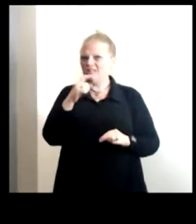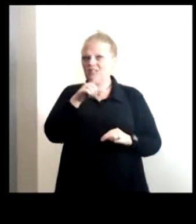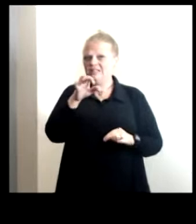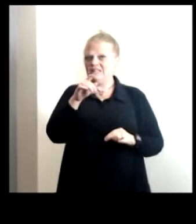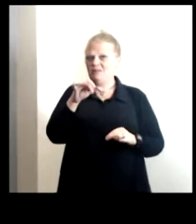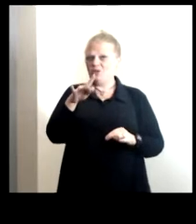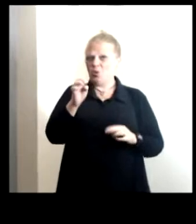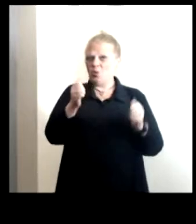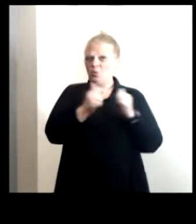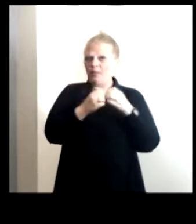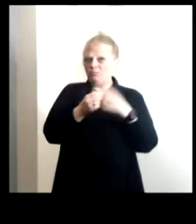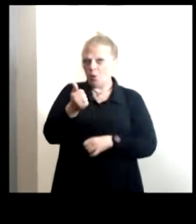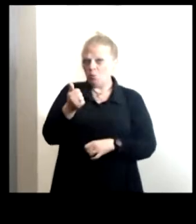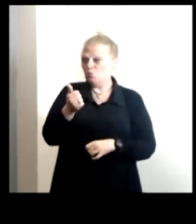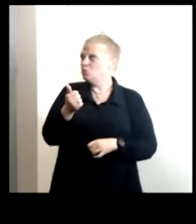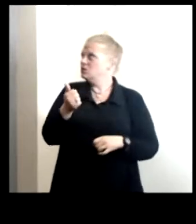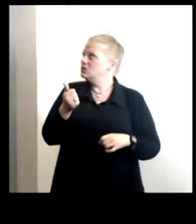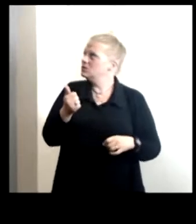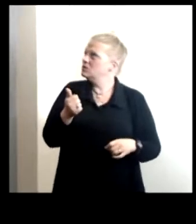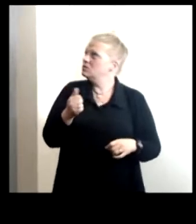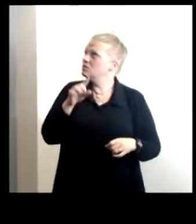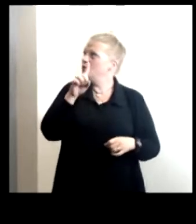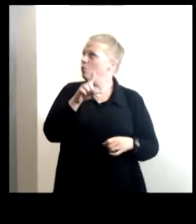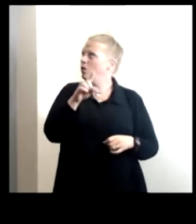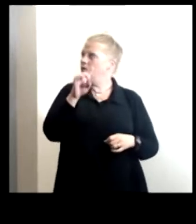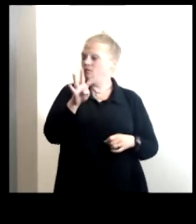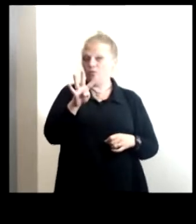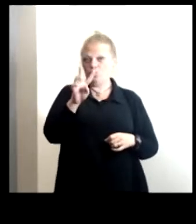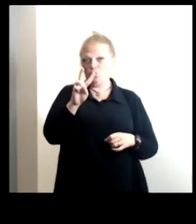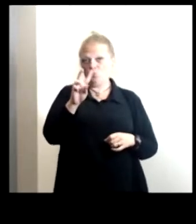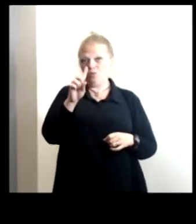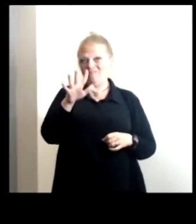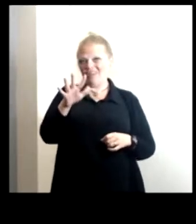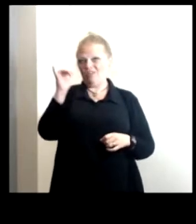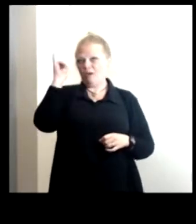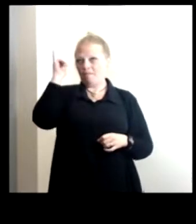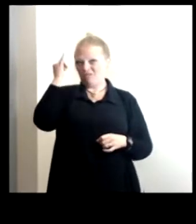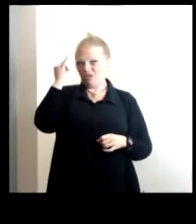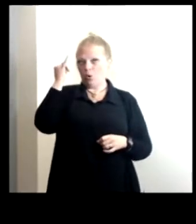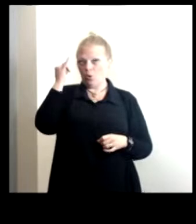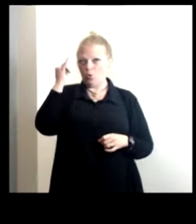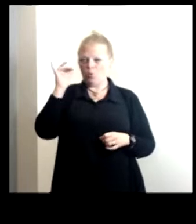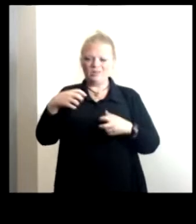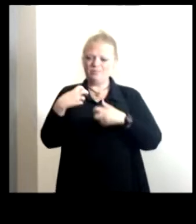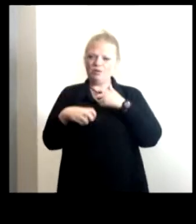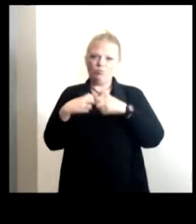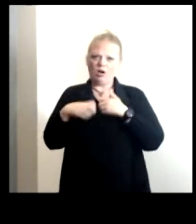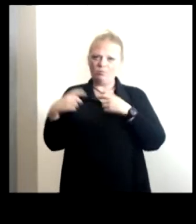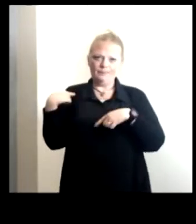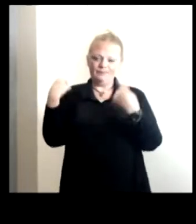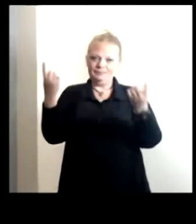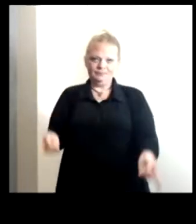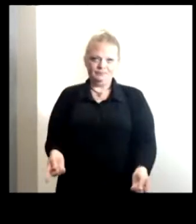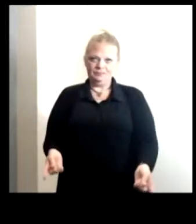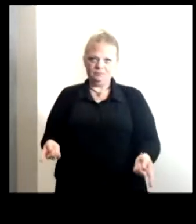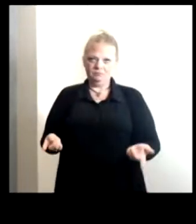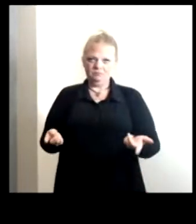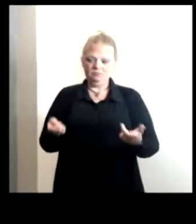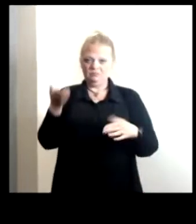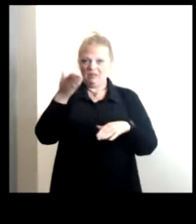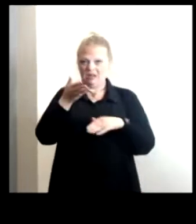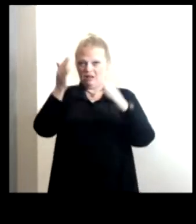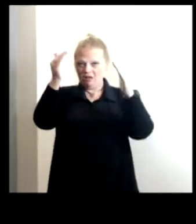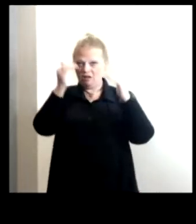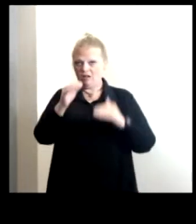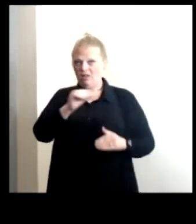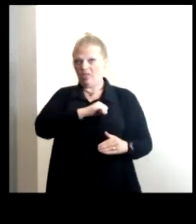with the highest cases was the 14215 zip code in Buffalo, which has been a problem zip code all along. After that,